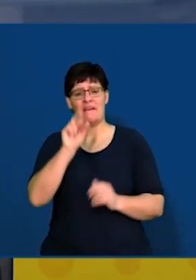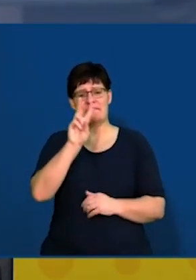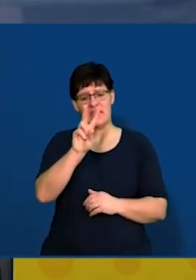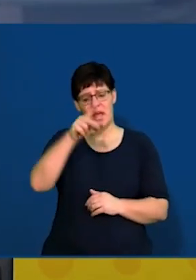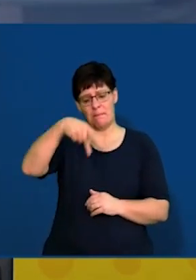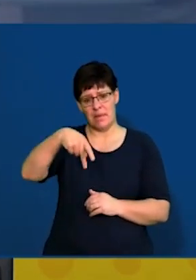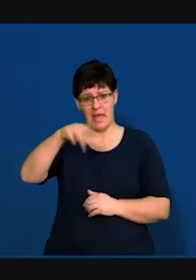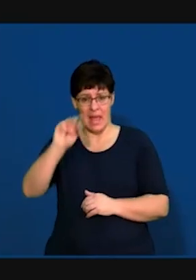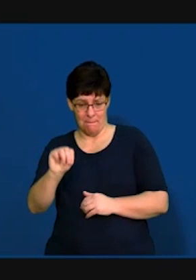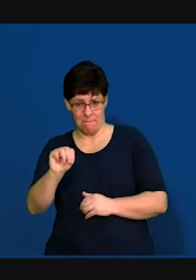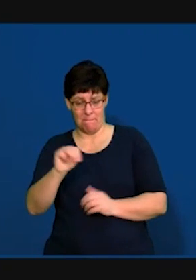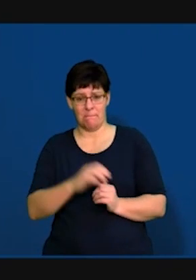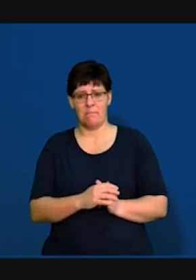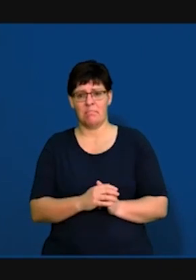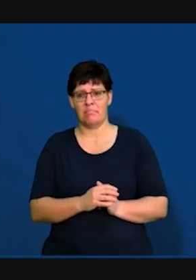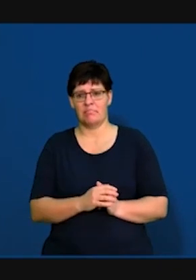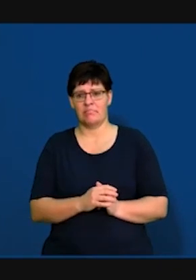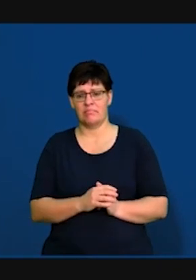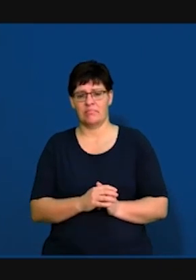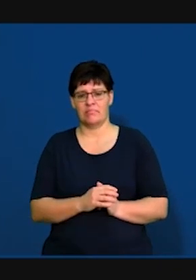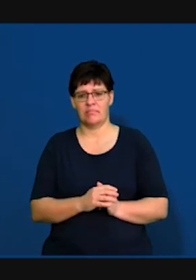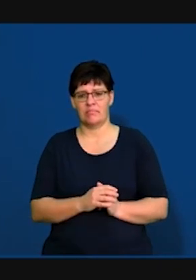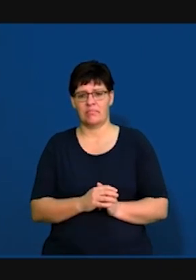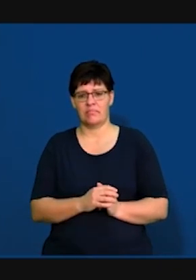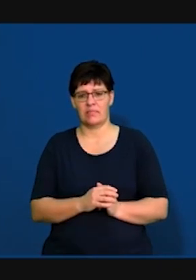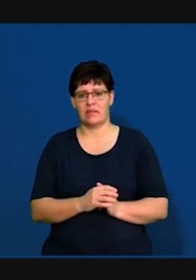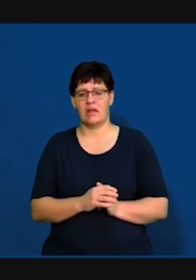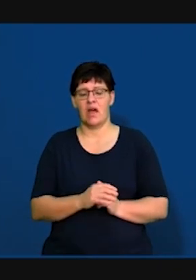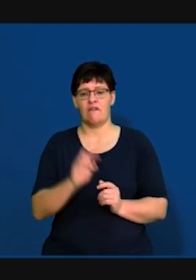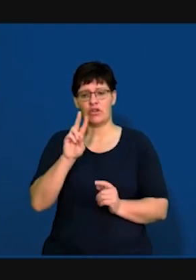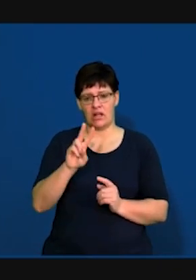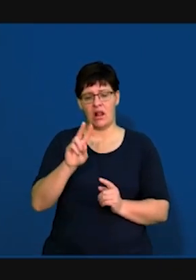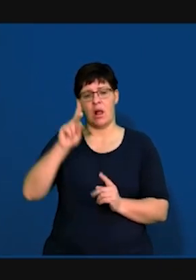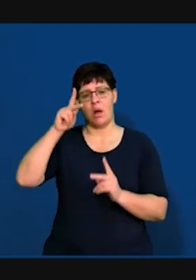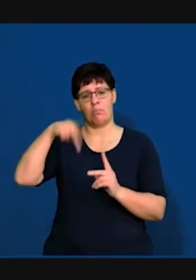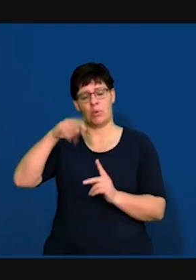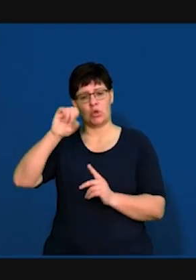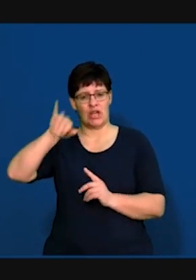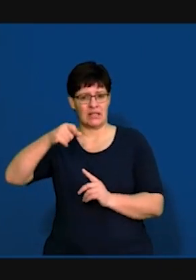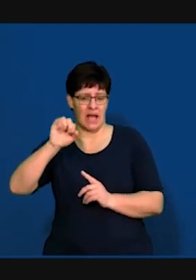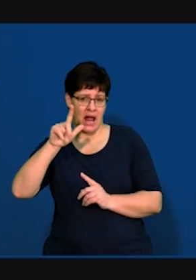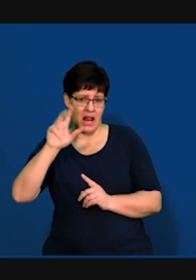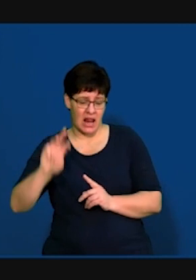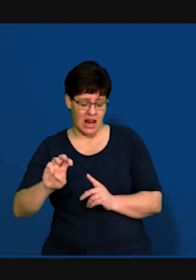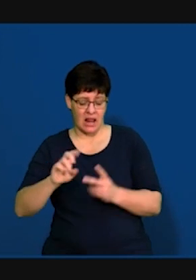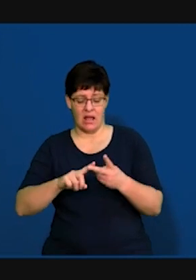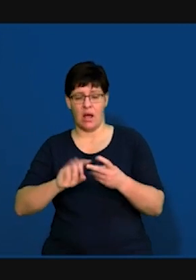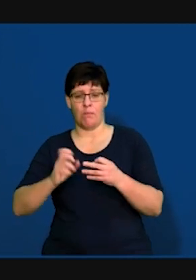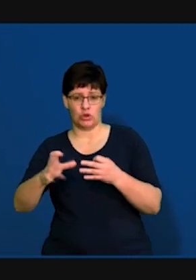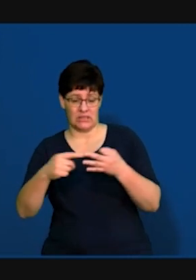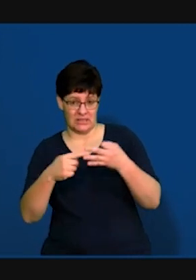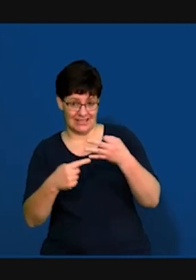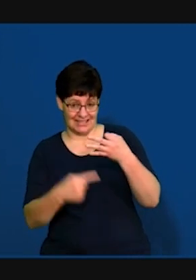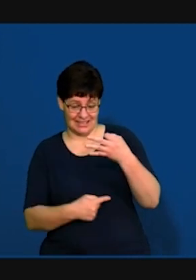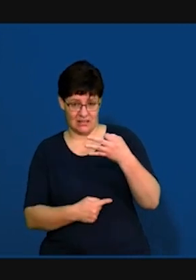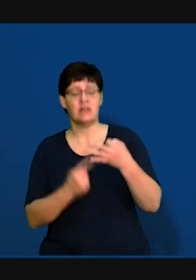Okay, we'll summarize it as VPM, okay, which stands for vertical projectile motion. Now, the definitions, as we have indicated